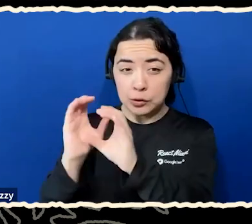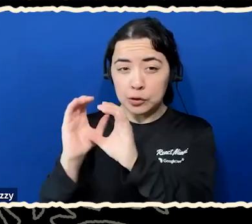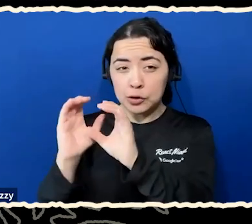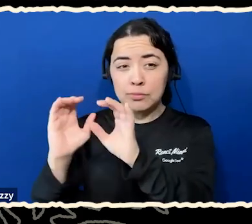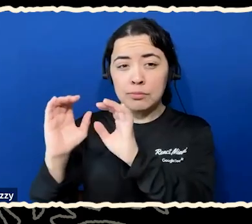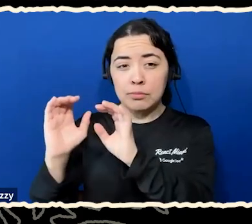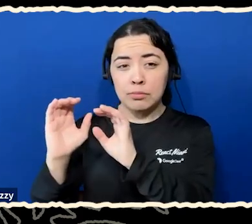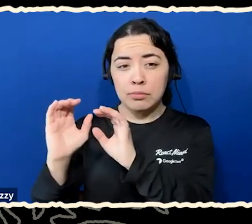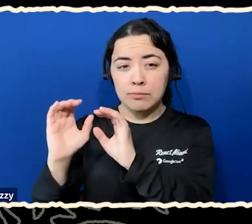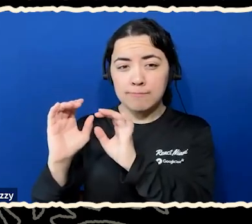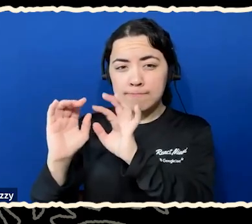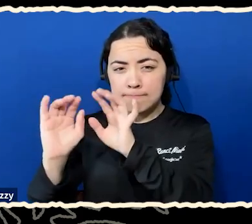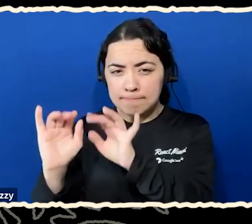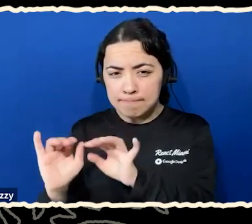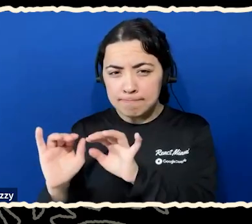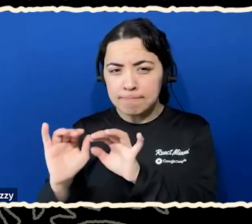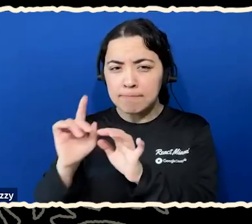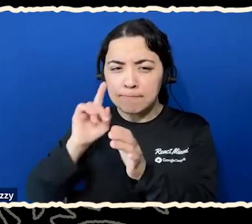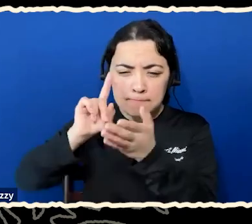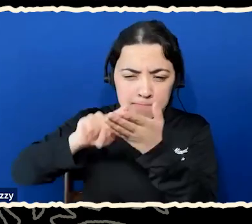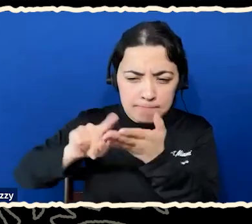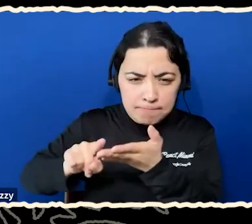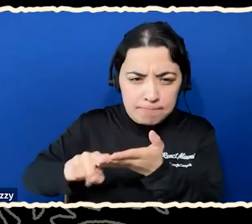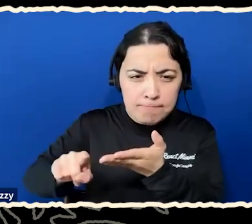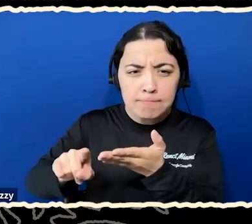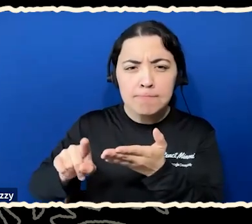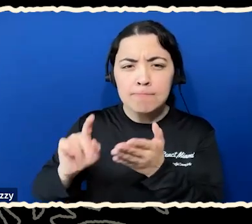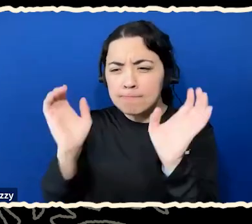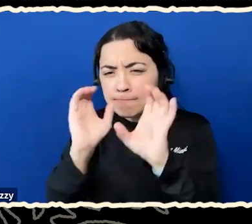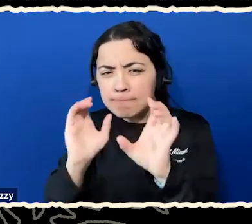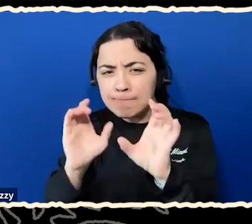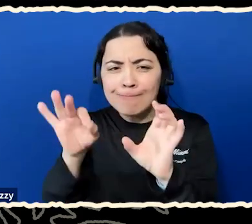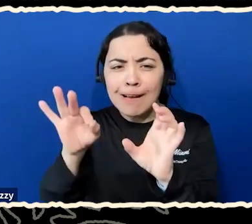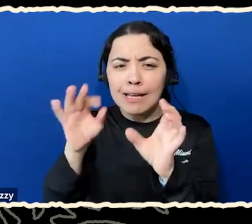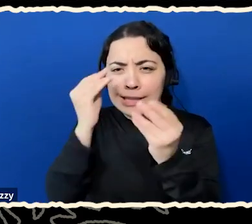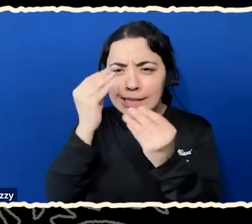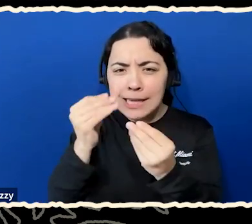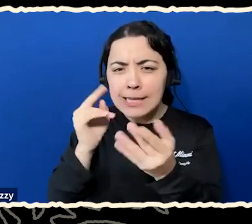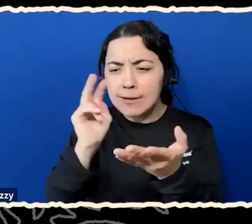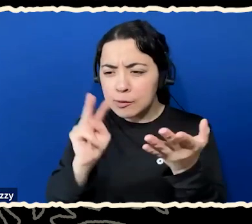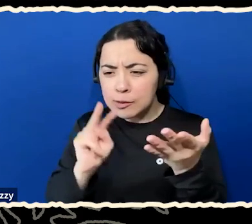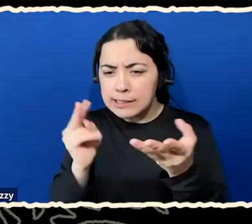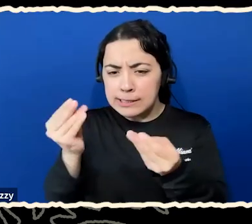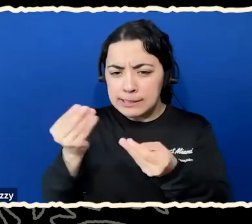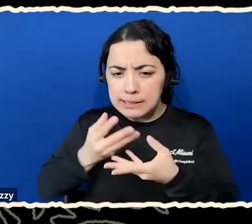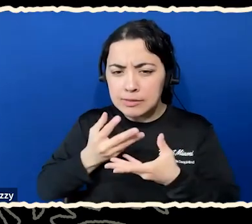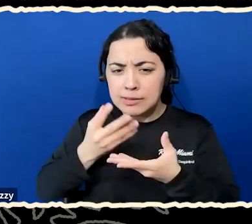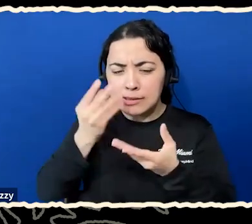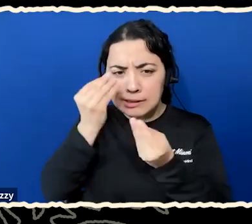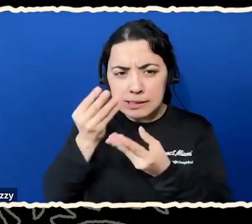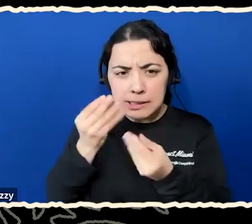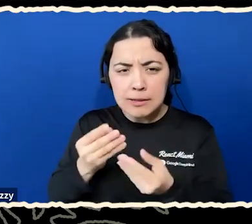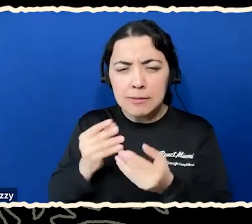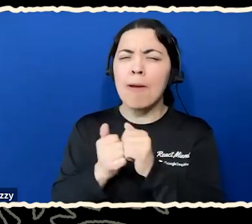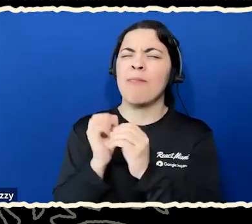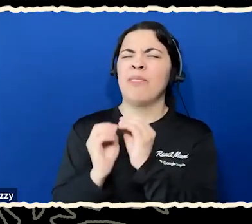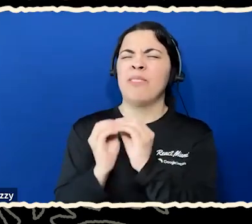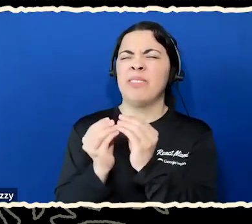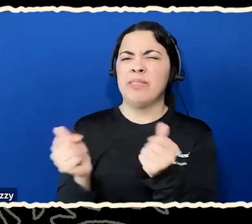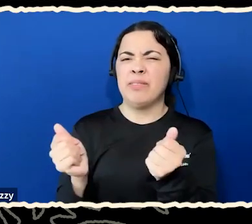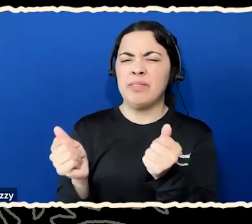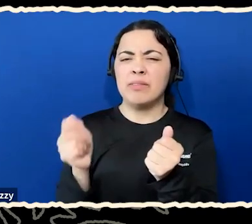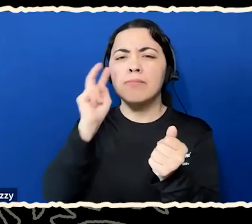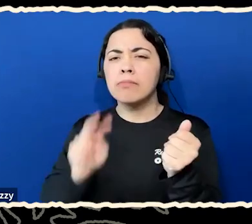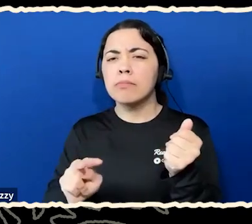it's not responsive, right? How can we fix this? Let me check my home tabs, which is the bottom part